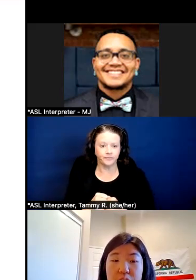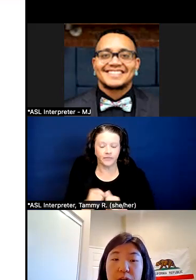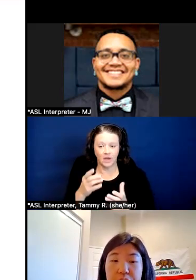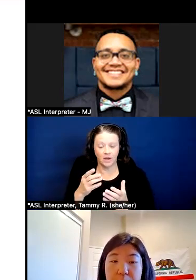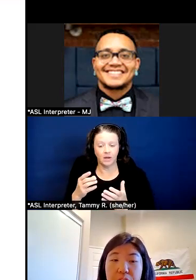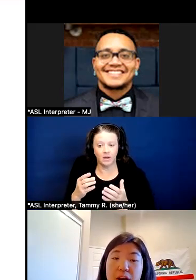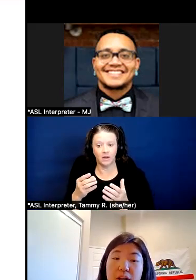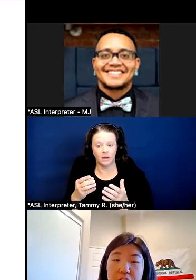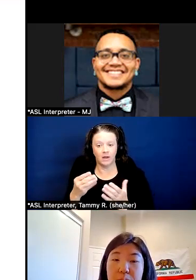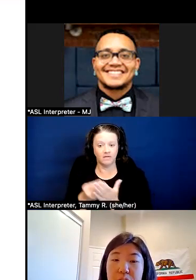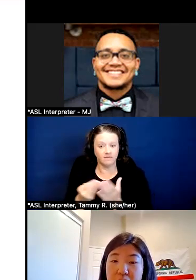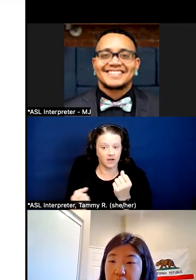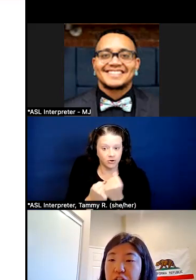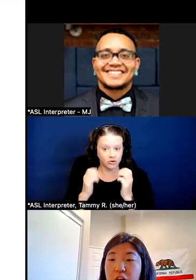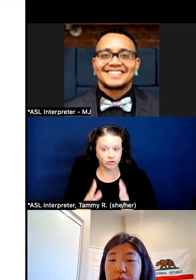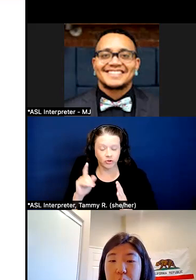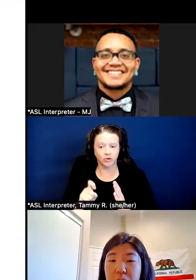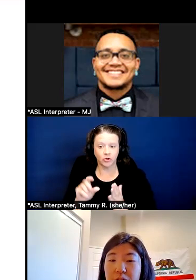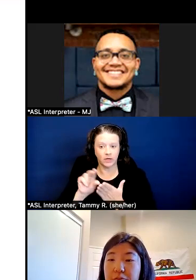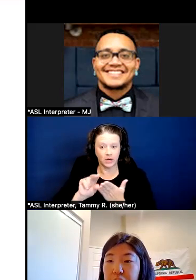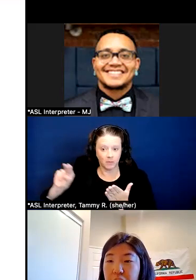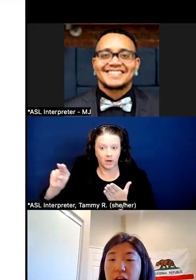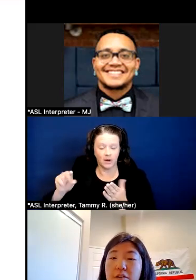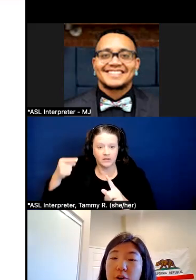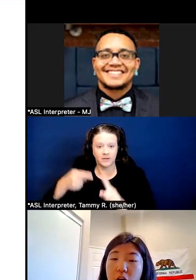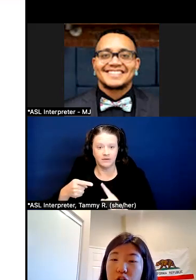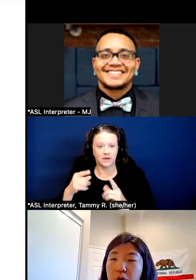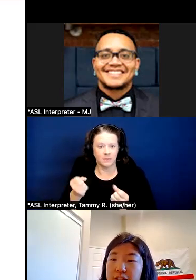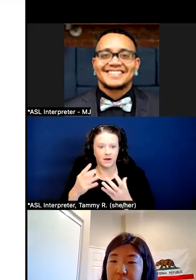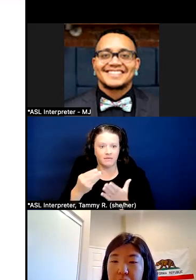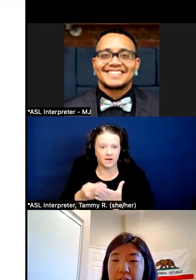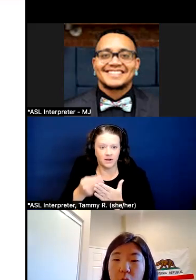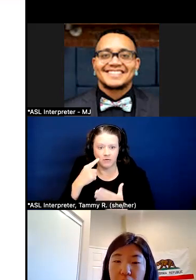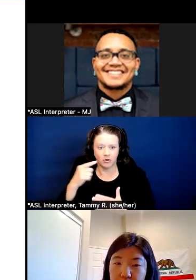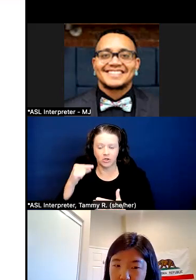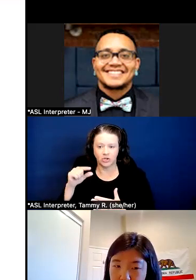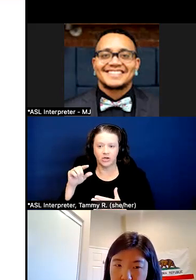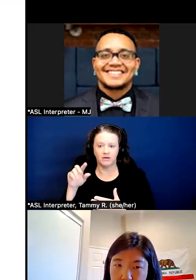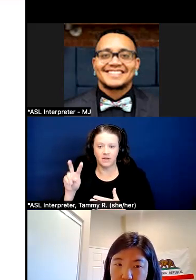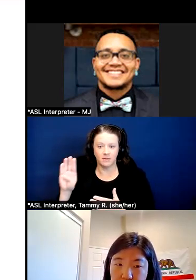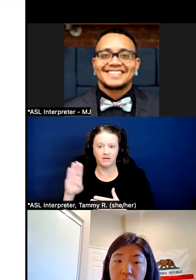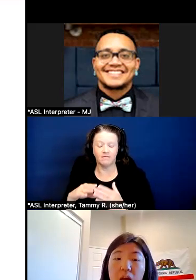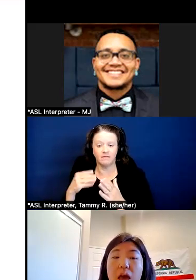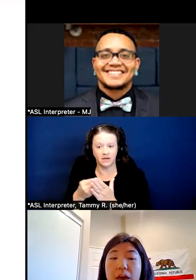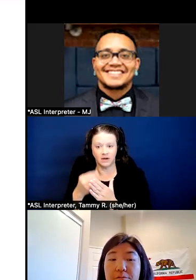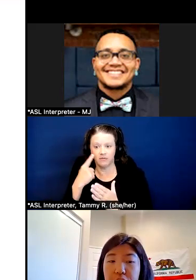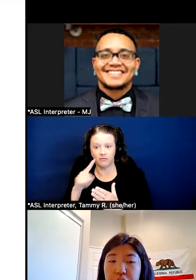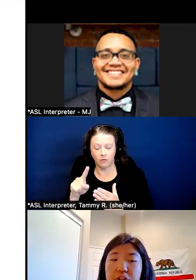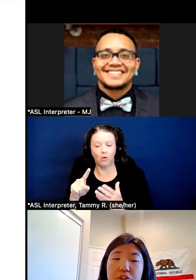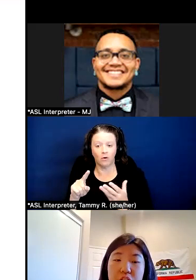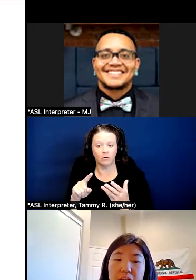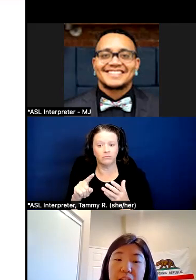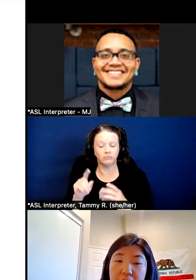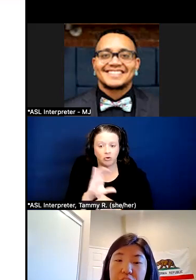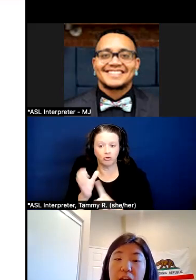should also earmark a certain percentage of GBV funding for culturally specific organizations. And